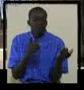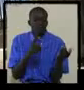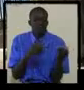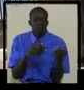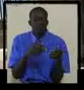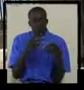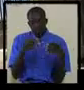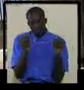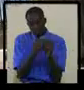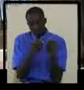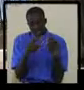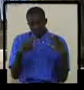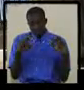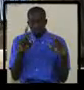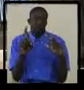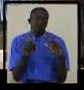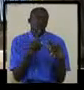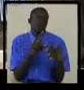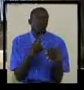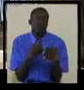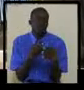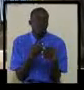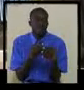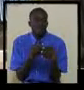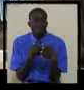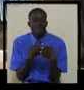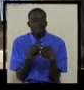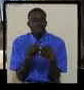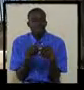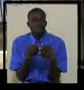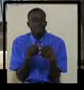find out. Okay, sure, let's go.